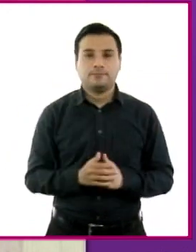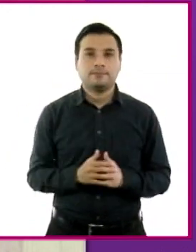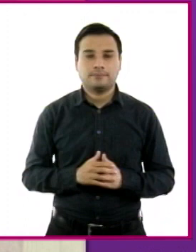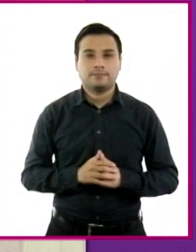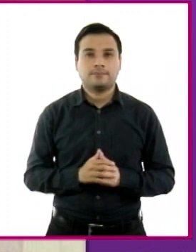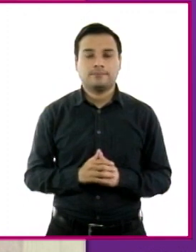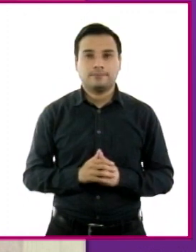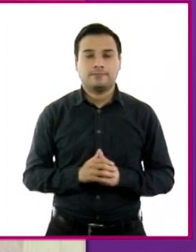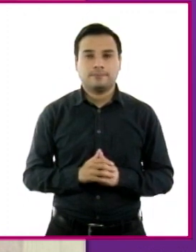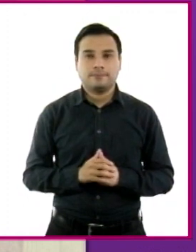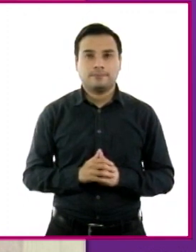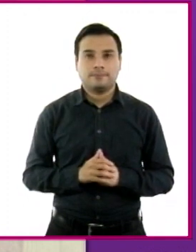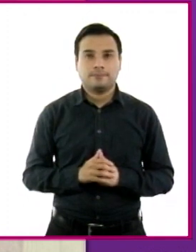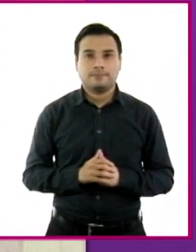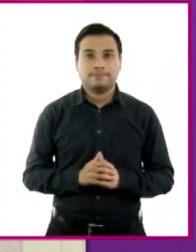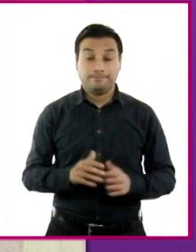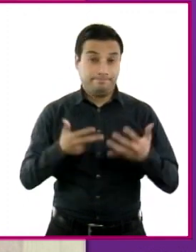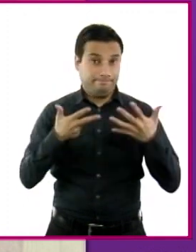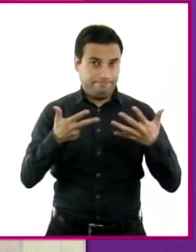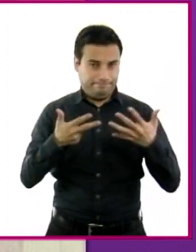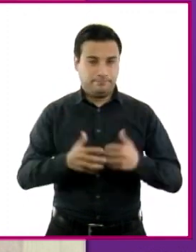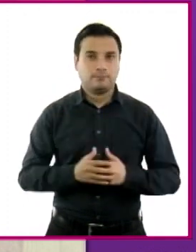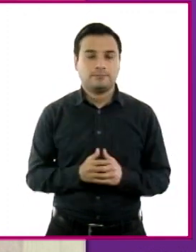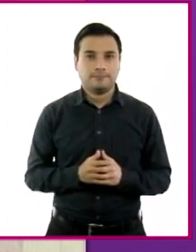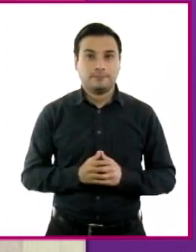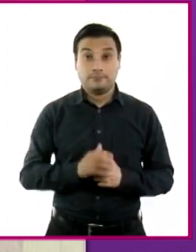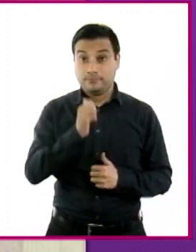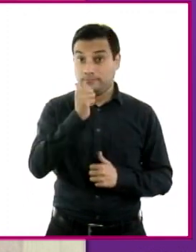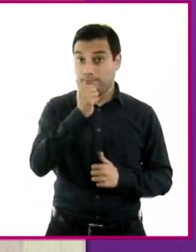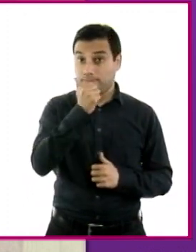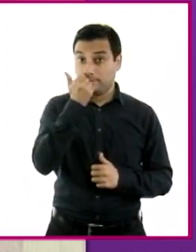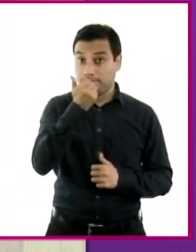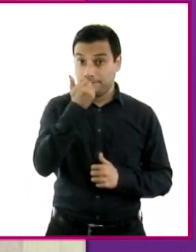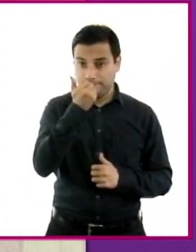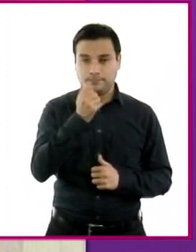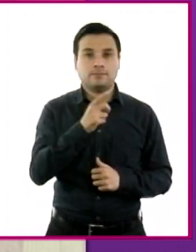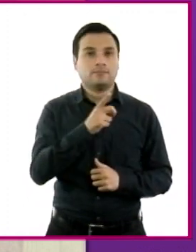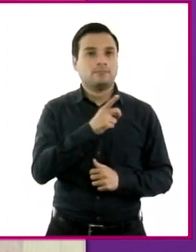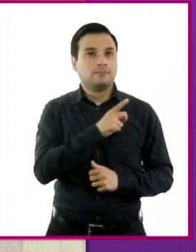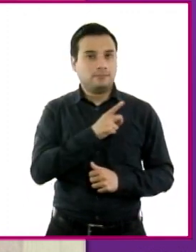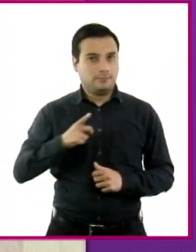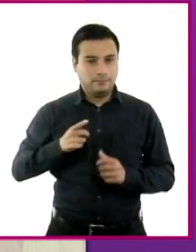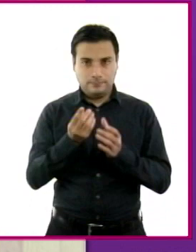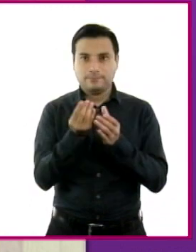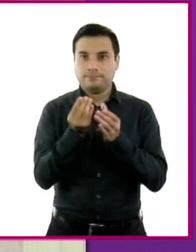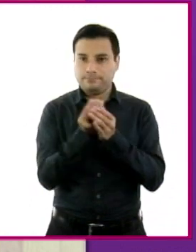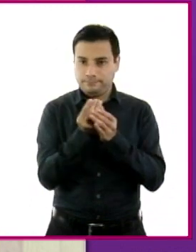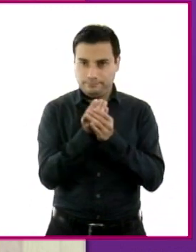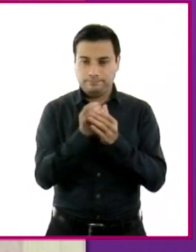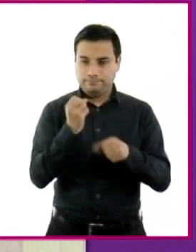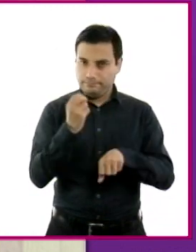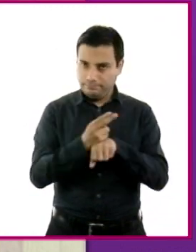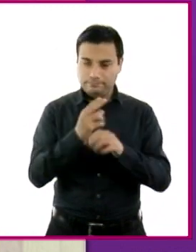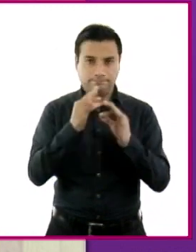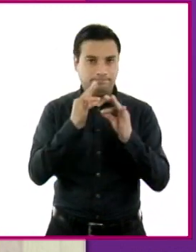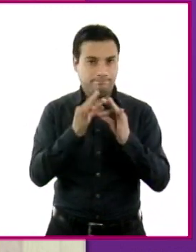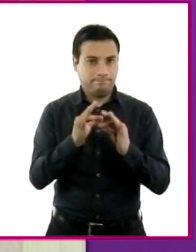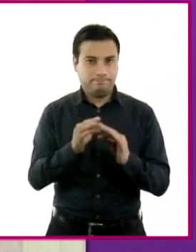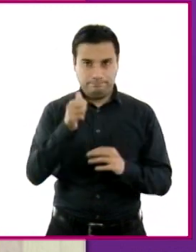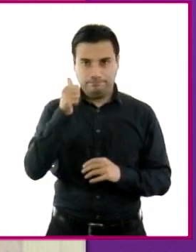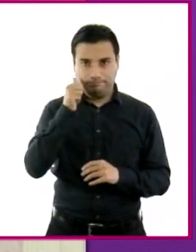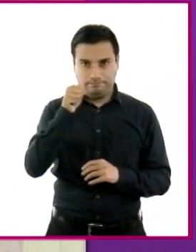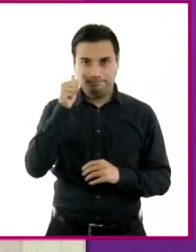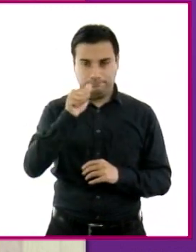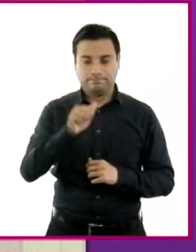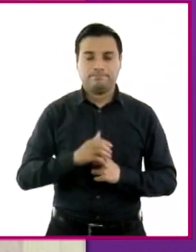playground. 8. Students must be on time for the classes. Students